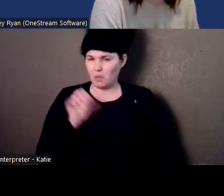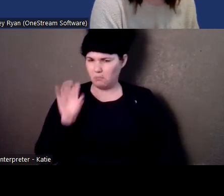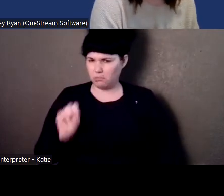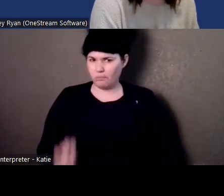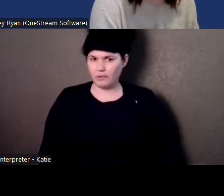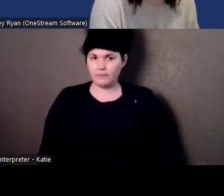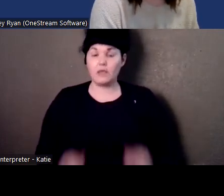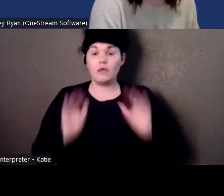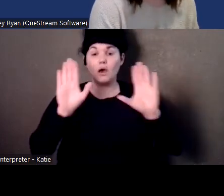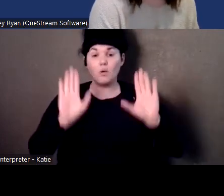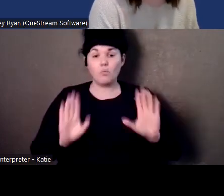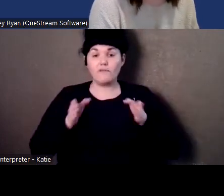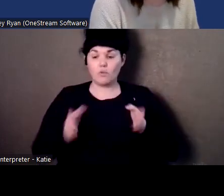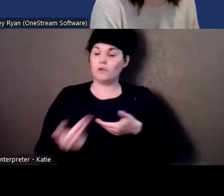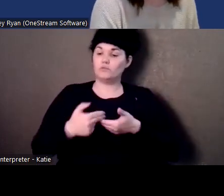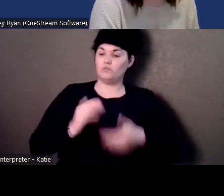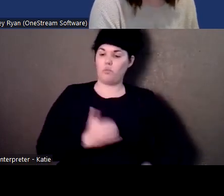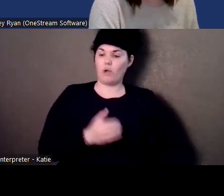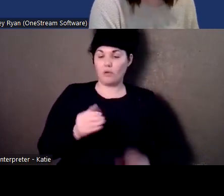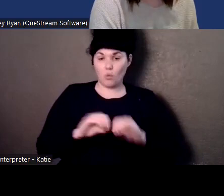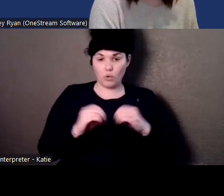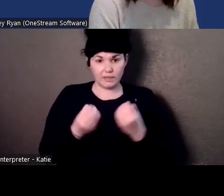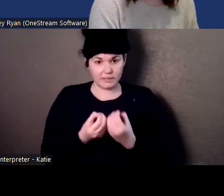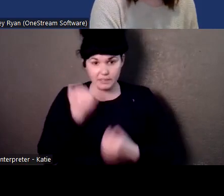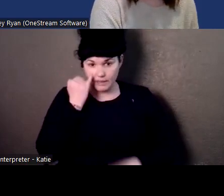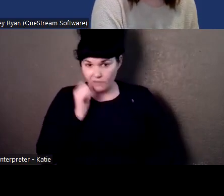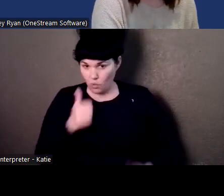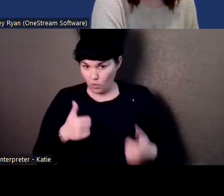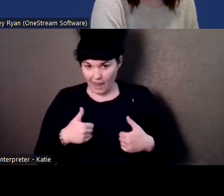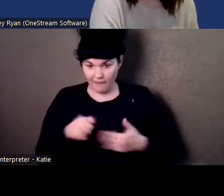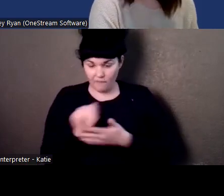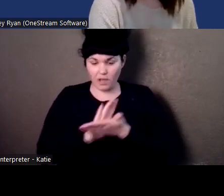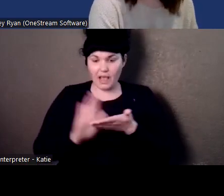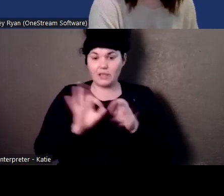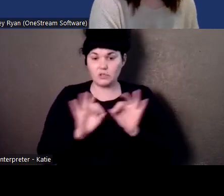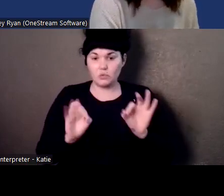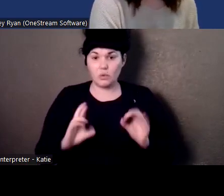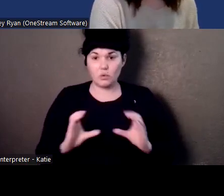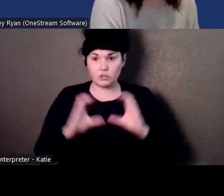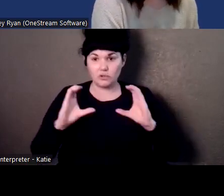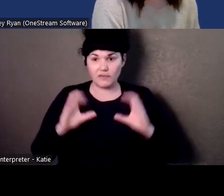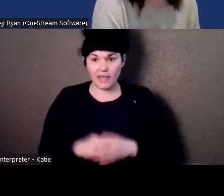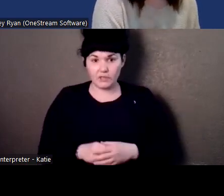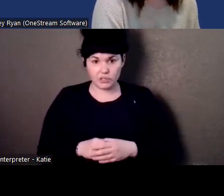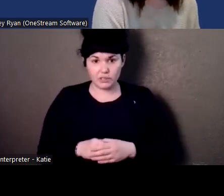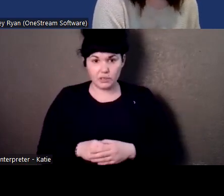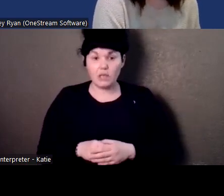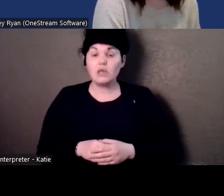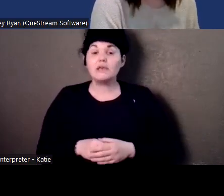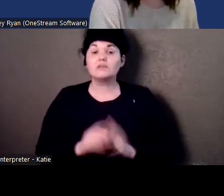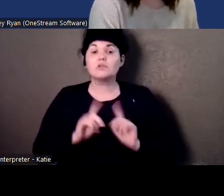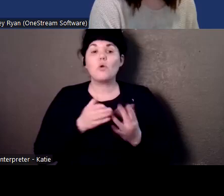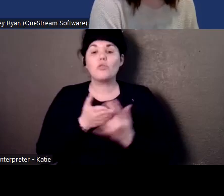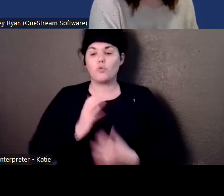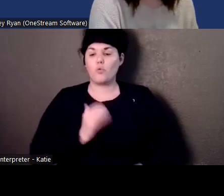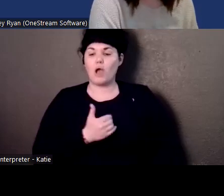to mention, if you don't necessarily have a college degree or a certification, is to go through our office administration.